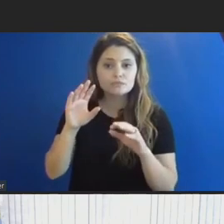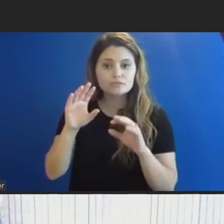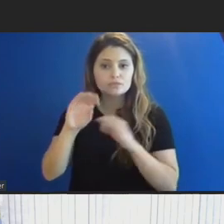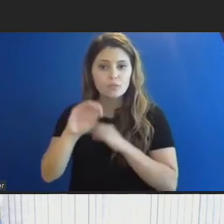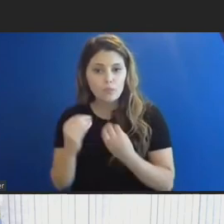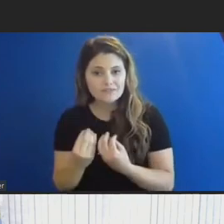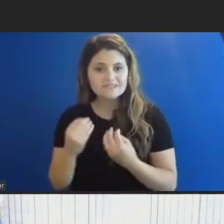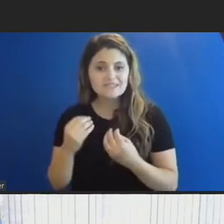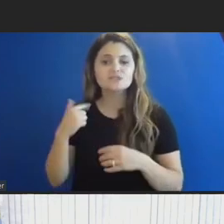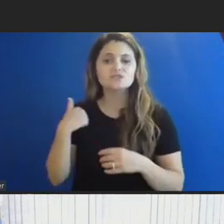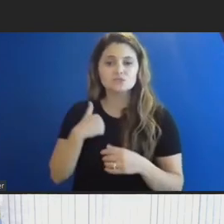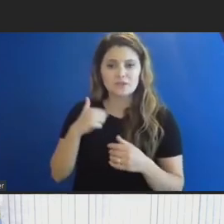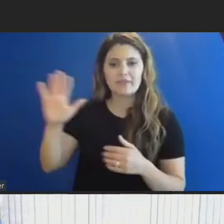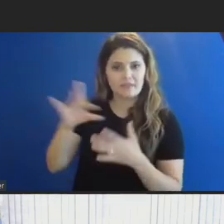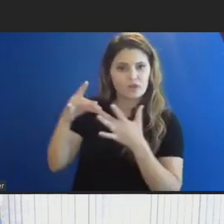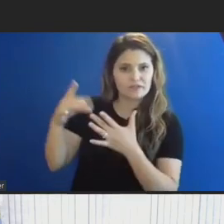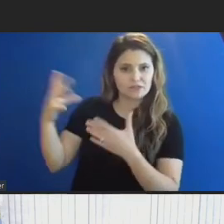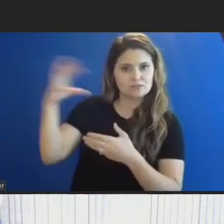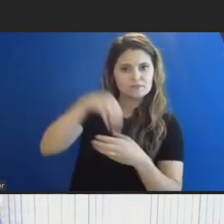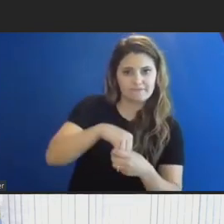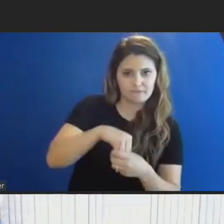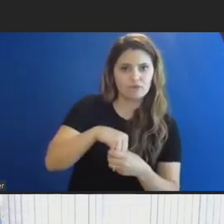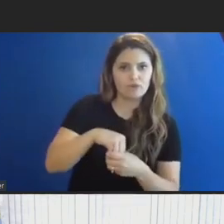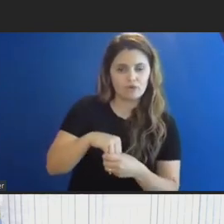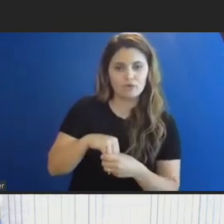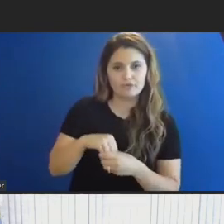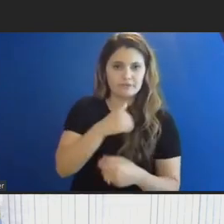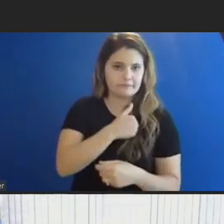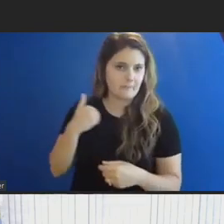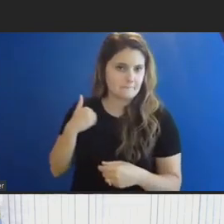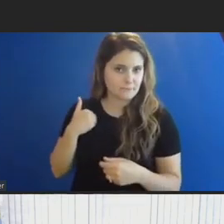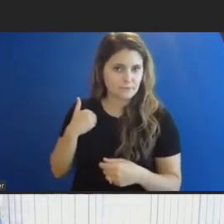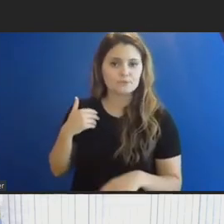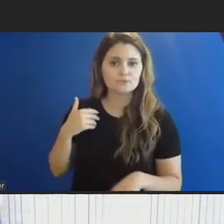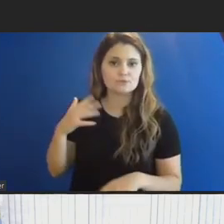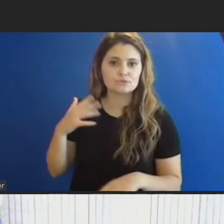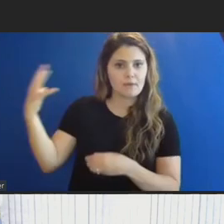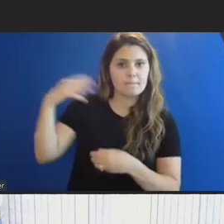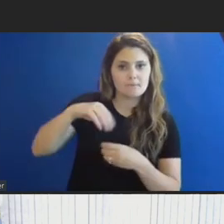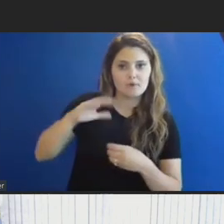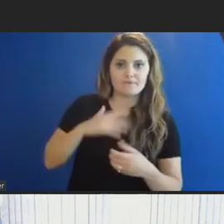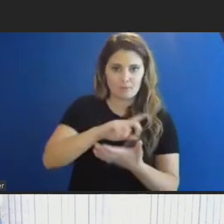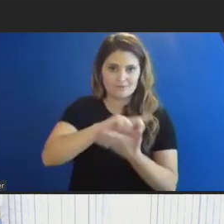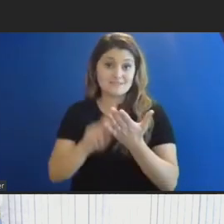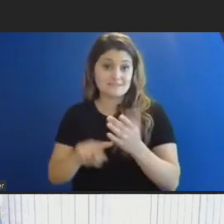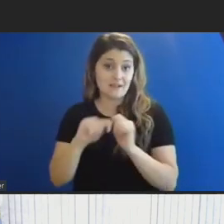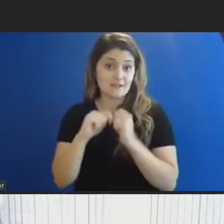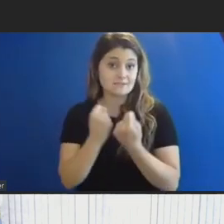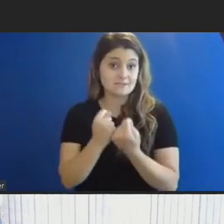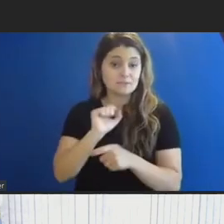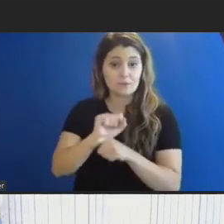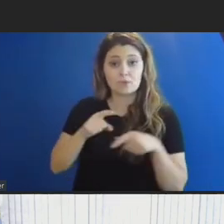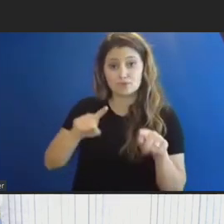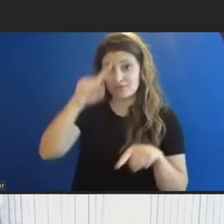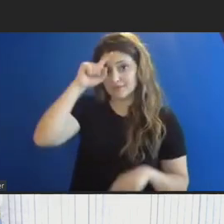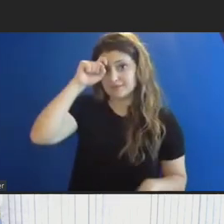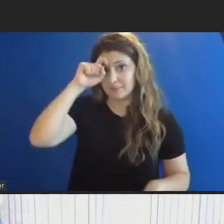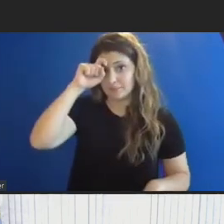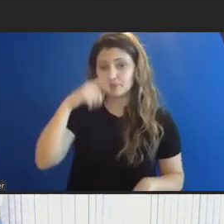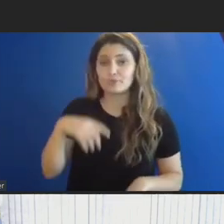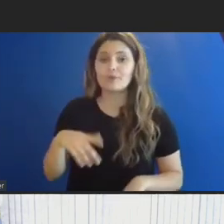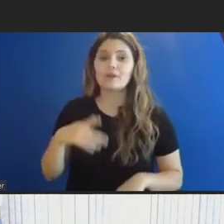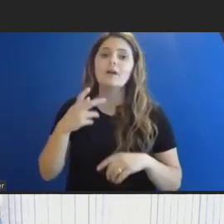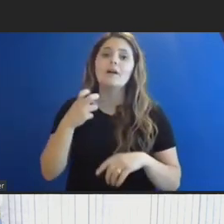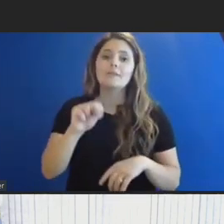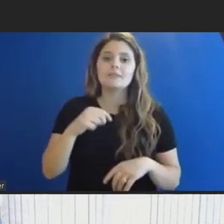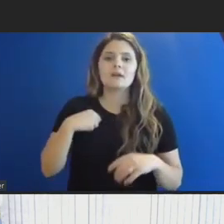Lubbock ISD. We had their leadership members actually part of our design teams that worked over the summer. And then we